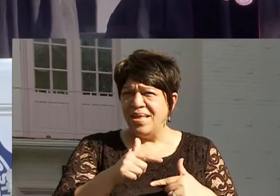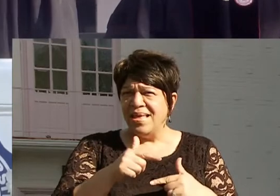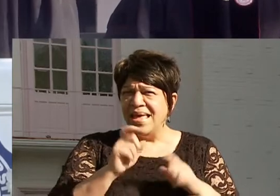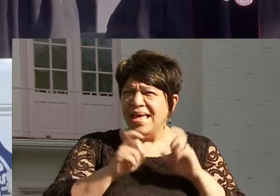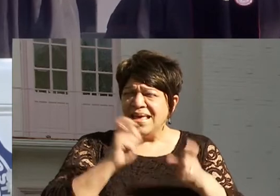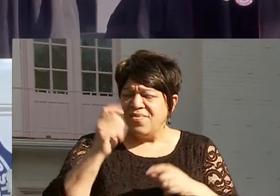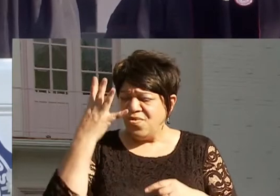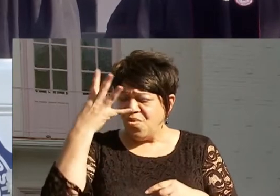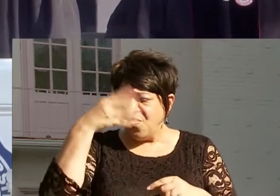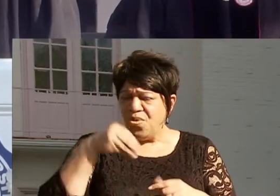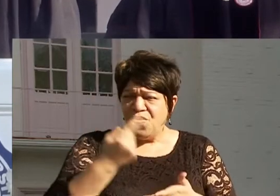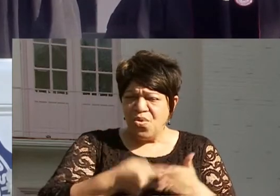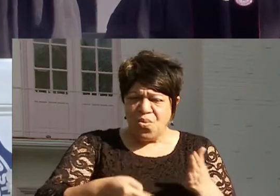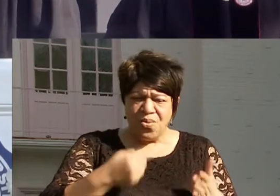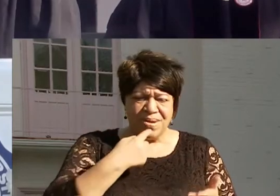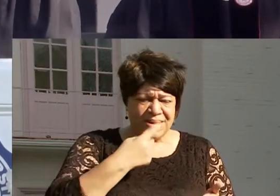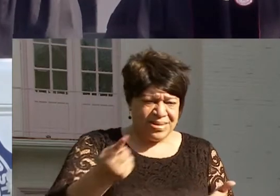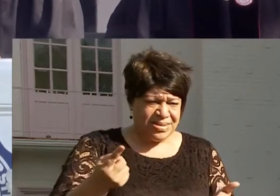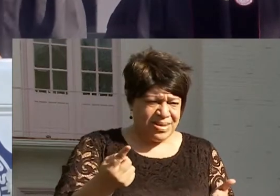said.